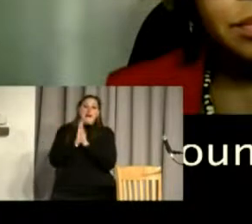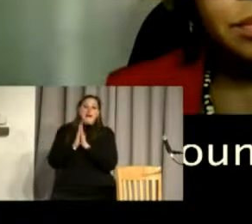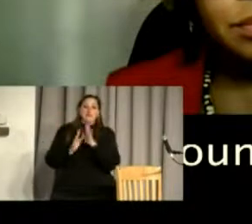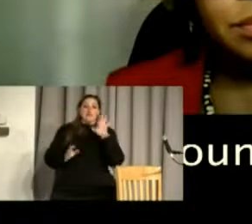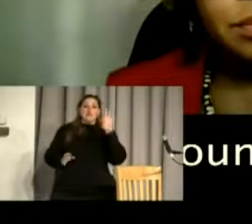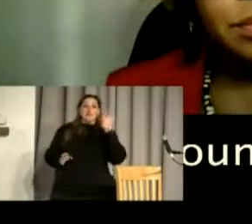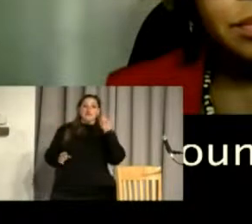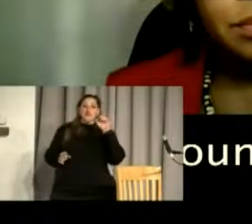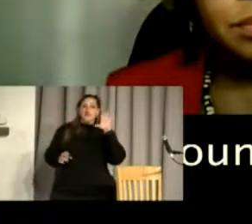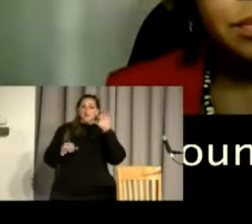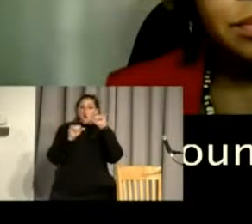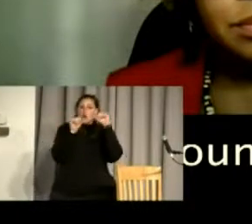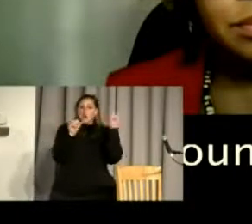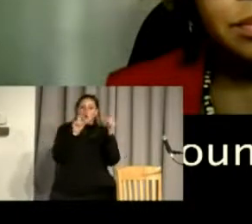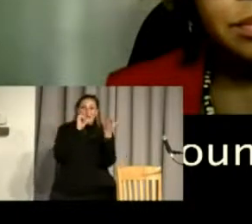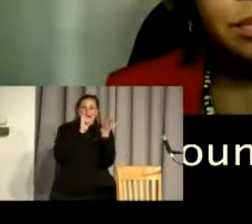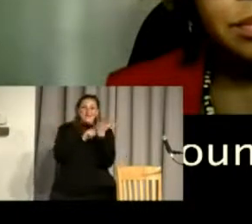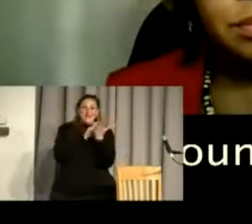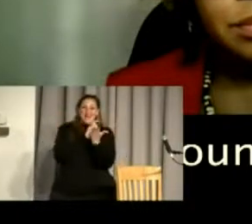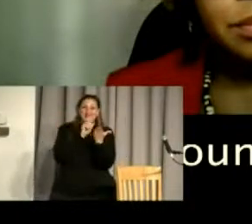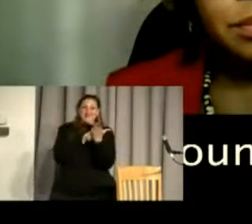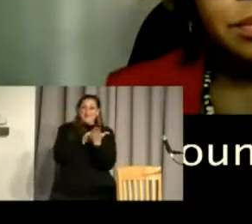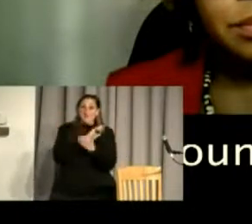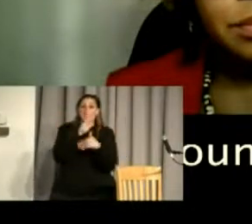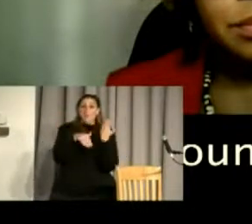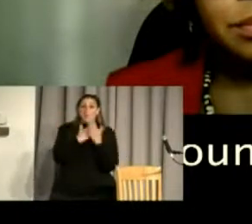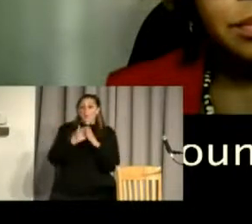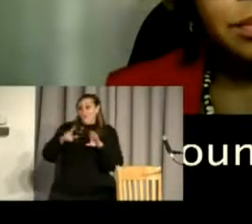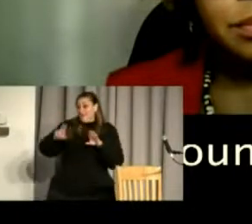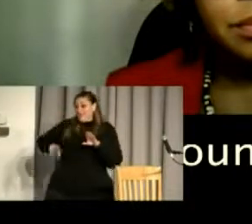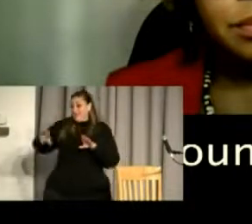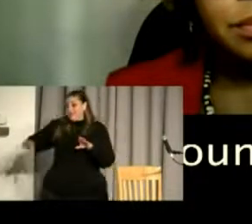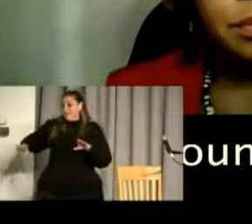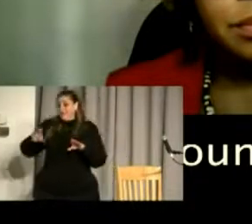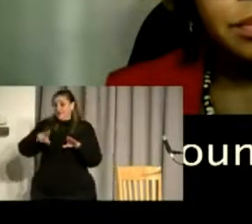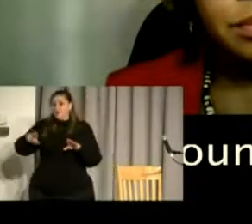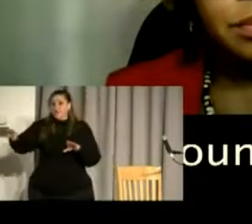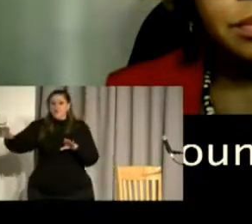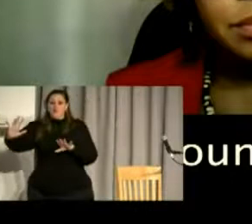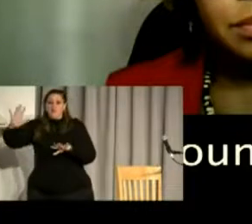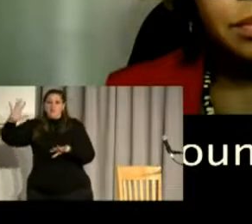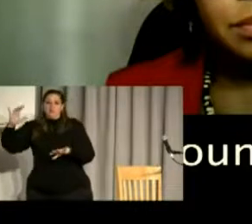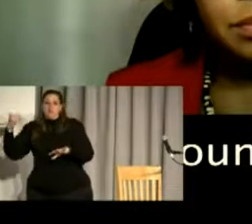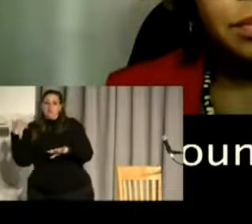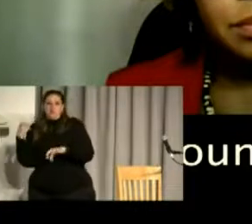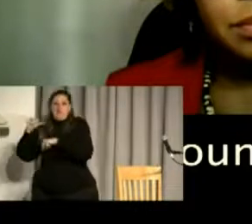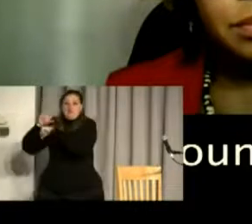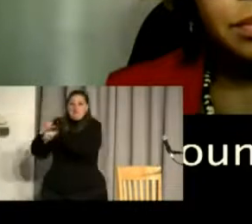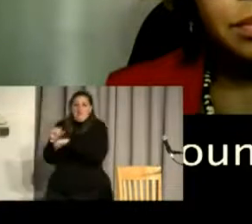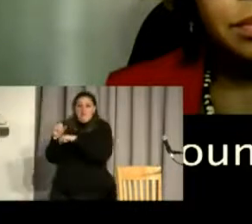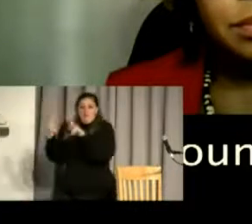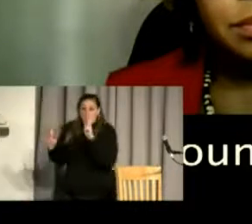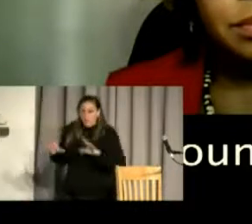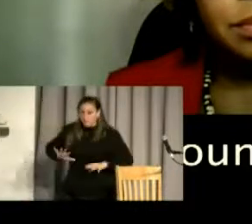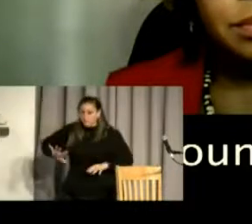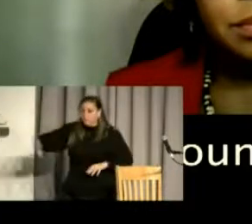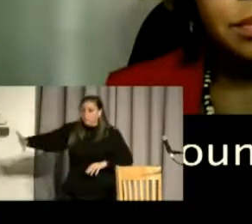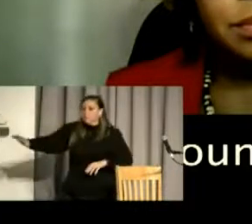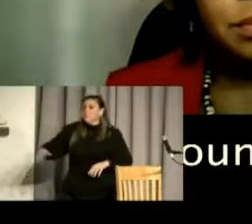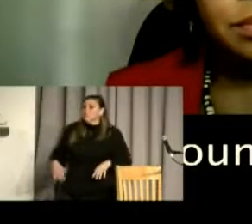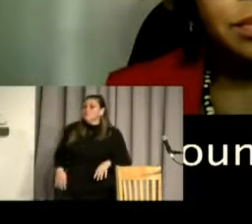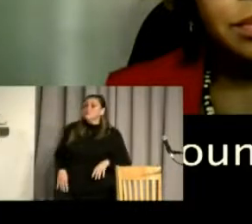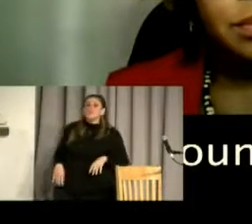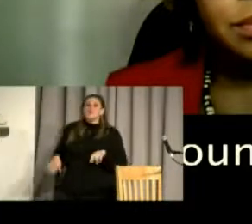to assist them in identifying these lost and erased cemeteries for historically enslaved people. and also